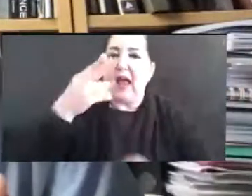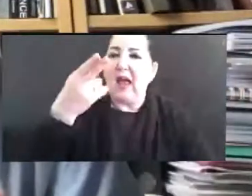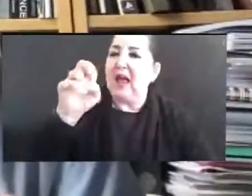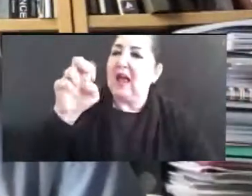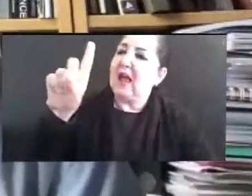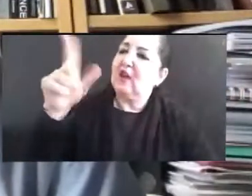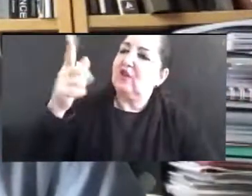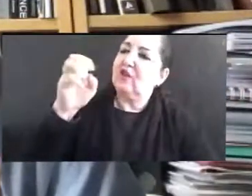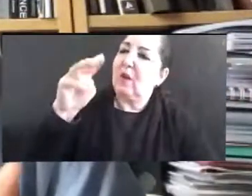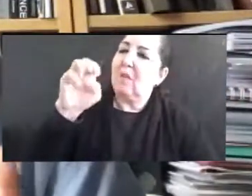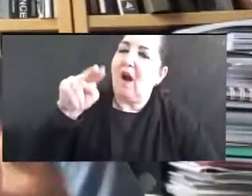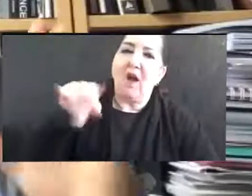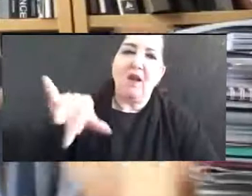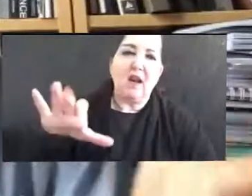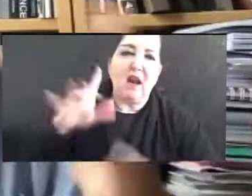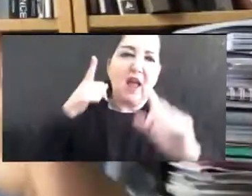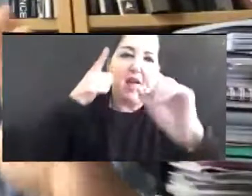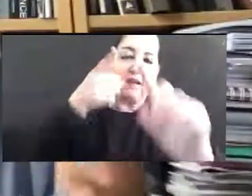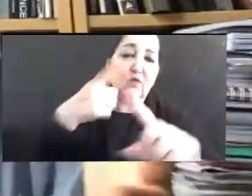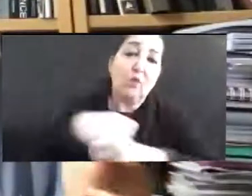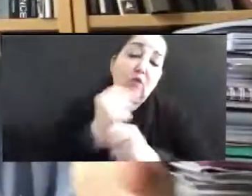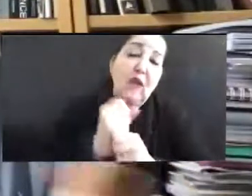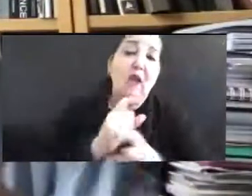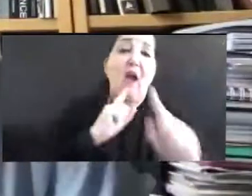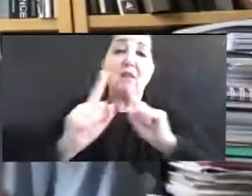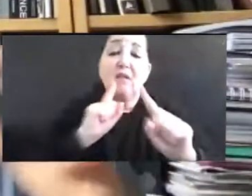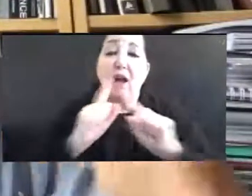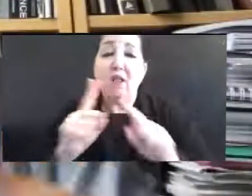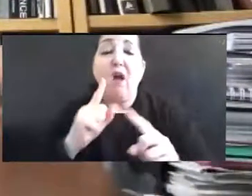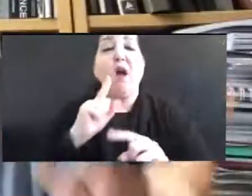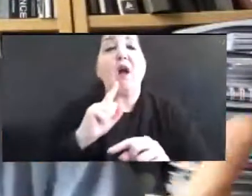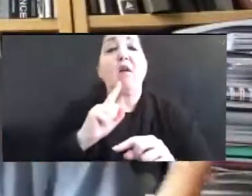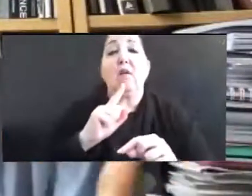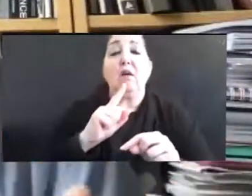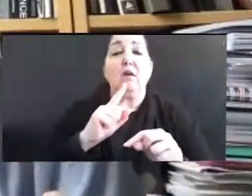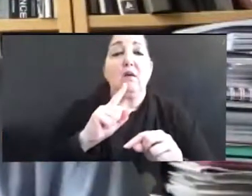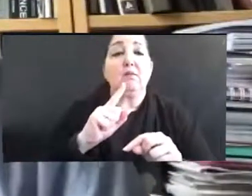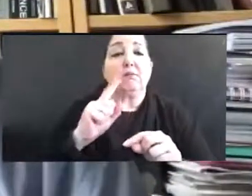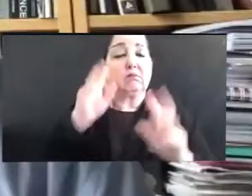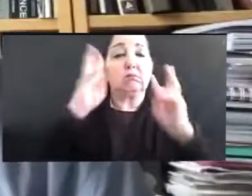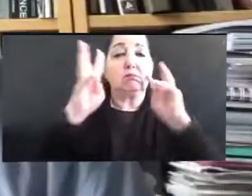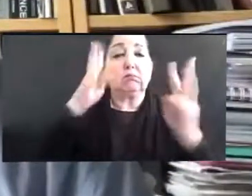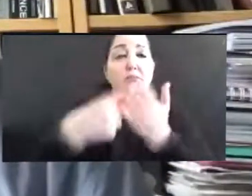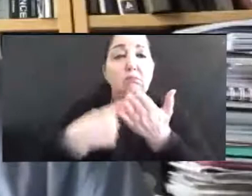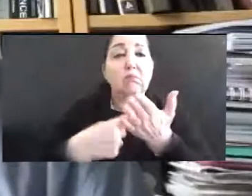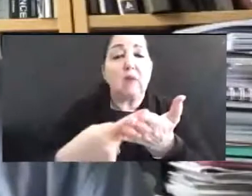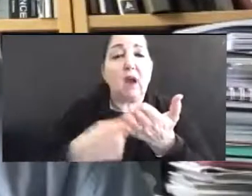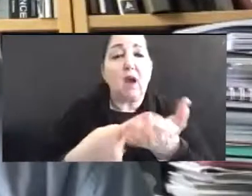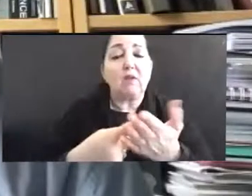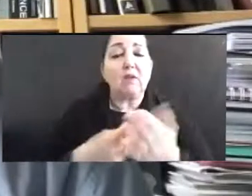ends, right? Where we have been using this formation to create a dialogue, a conversation, and where